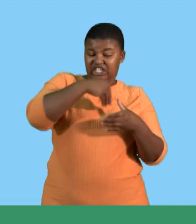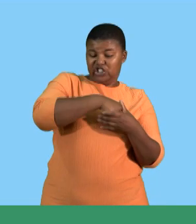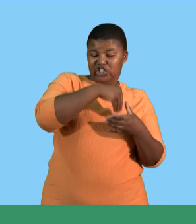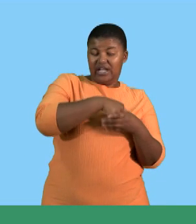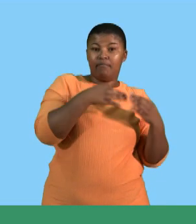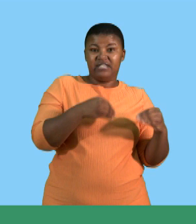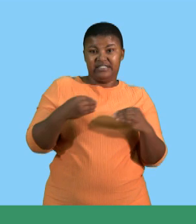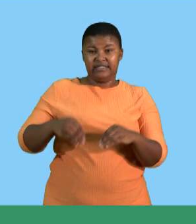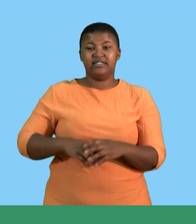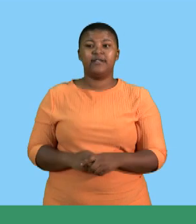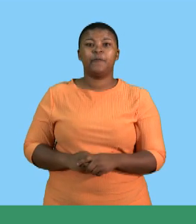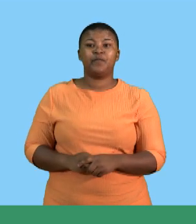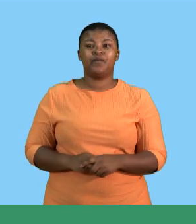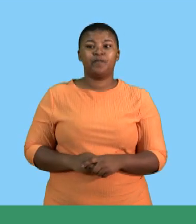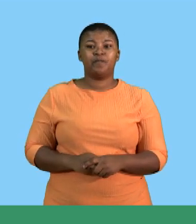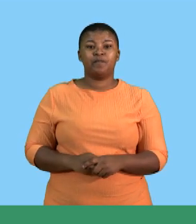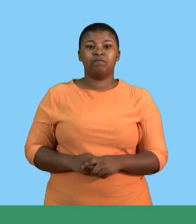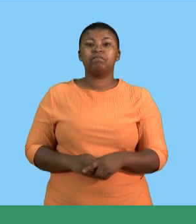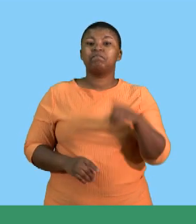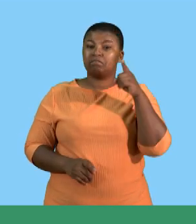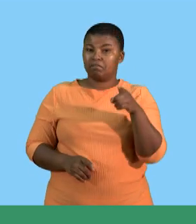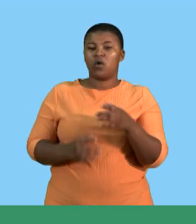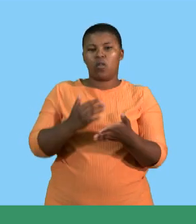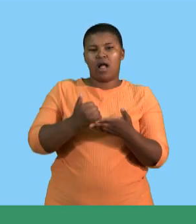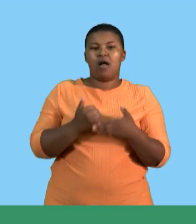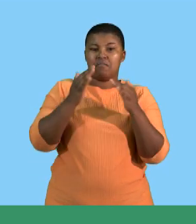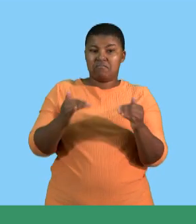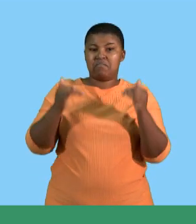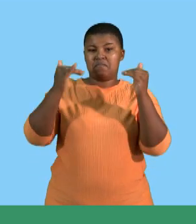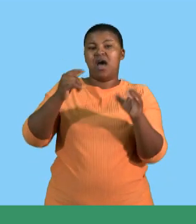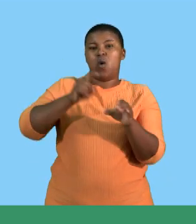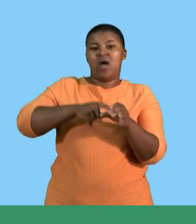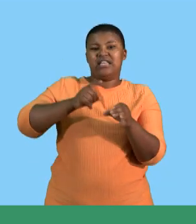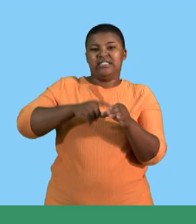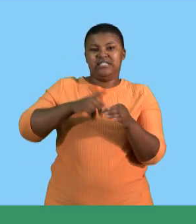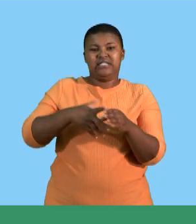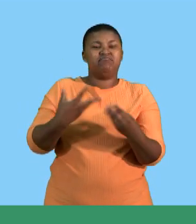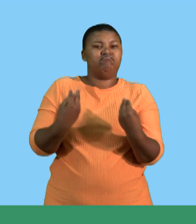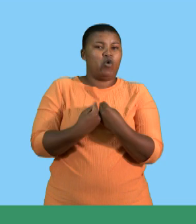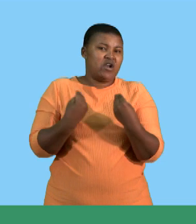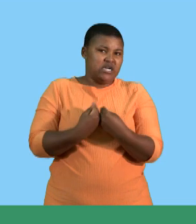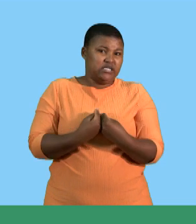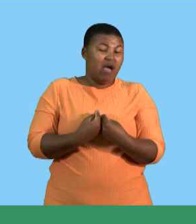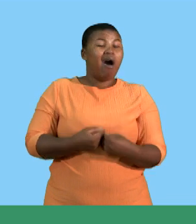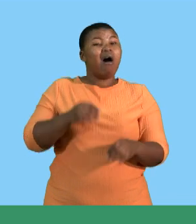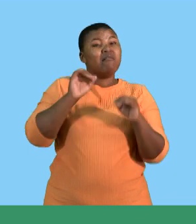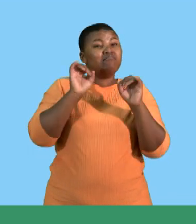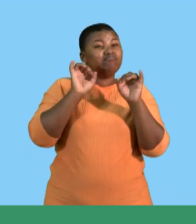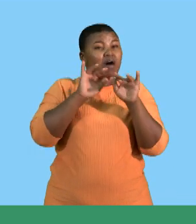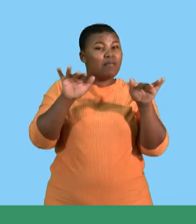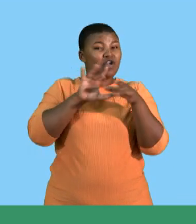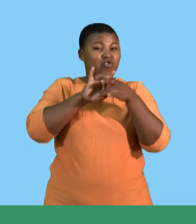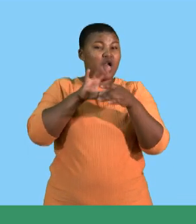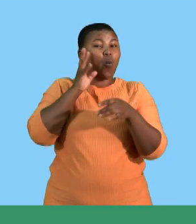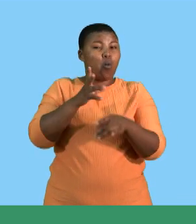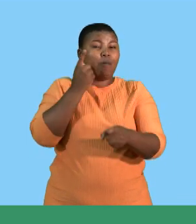then, of course, they will help us to provide quality products. So they will make sure that the customers are happy. Again,